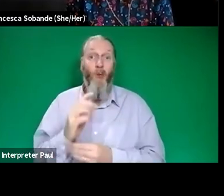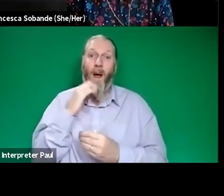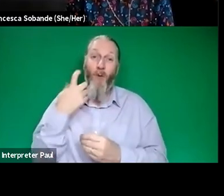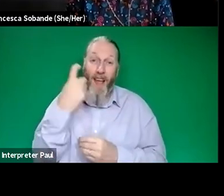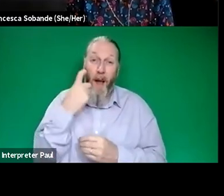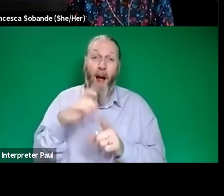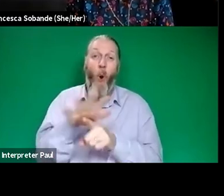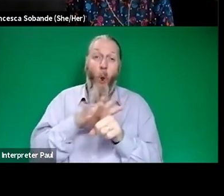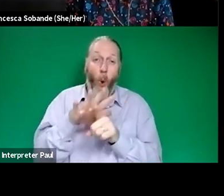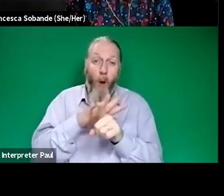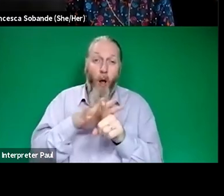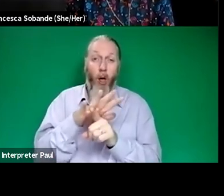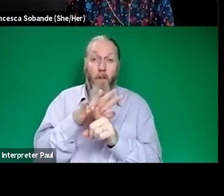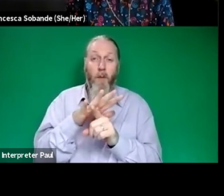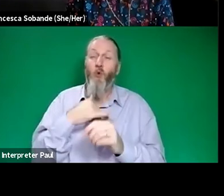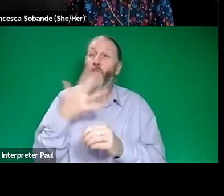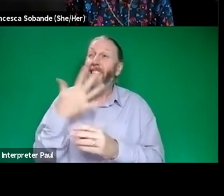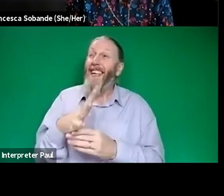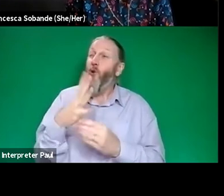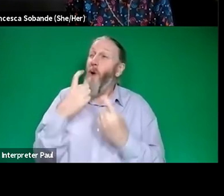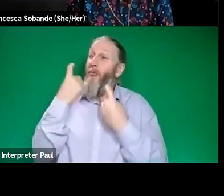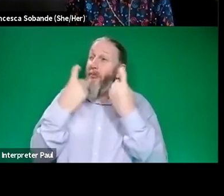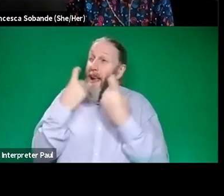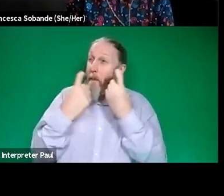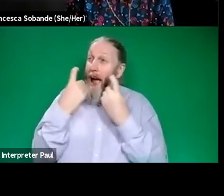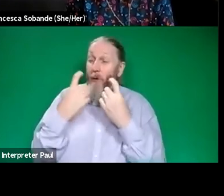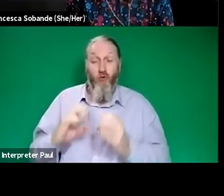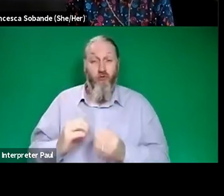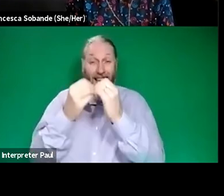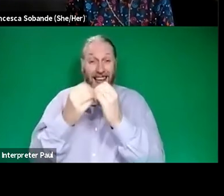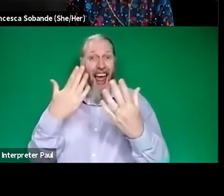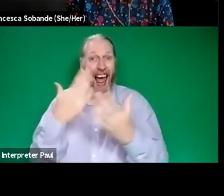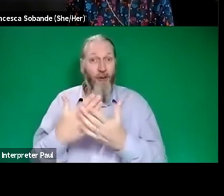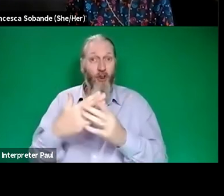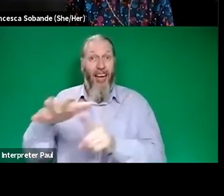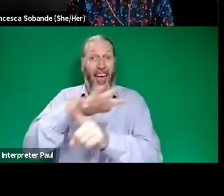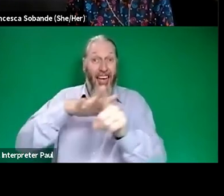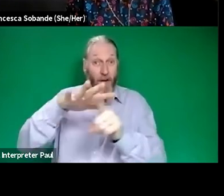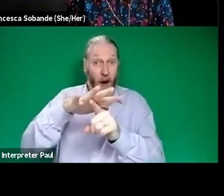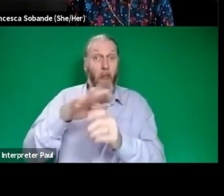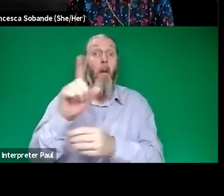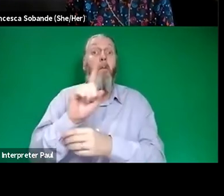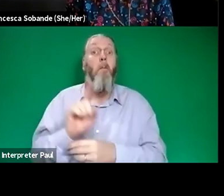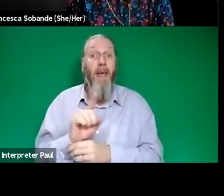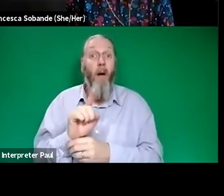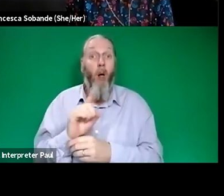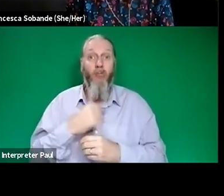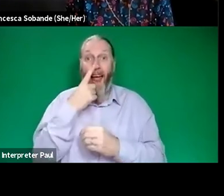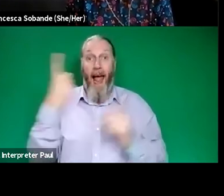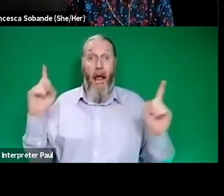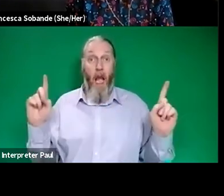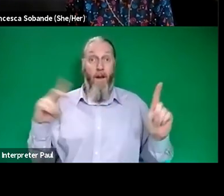create physical spaces where people can gather and access the tech together. Shared tech,